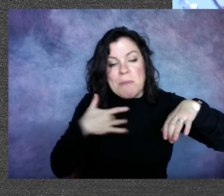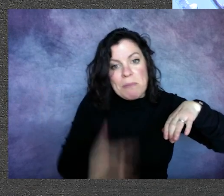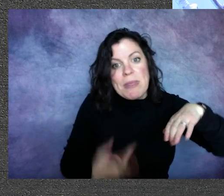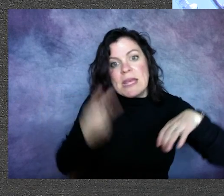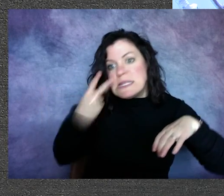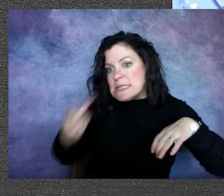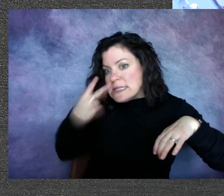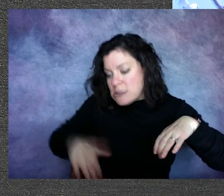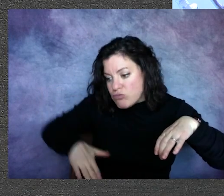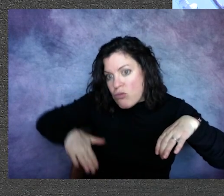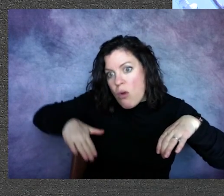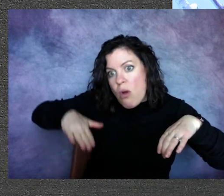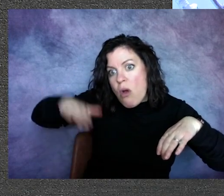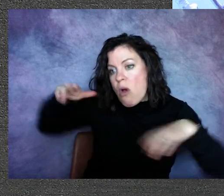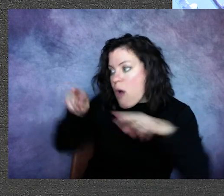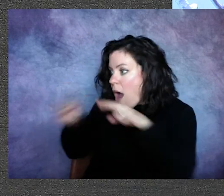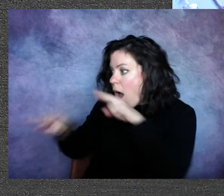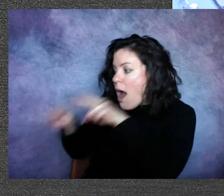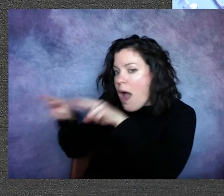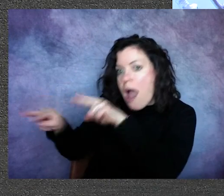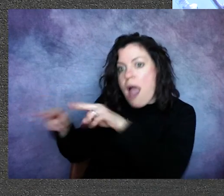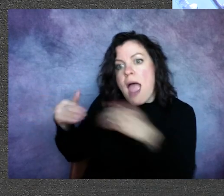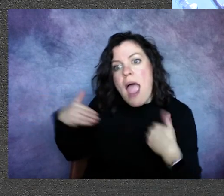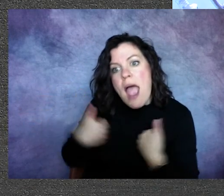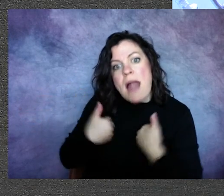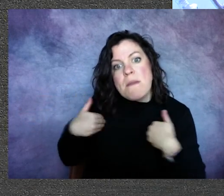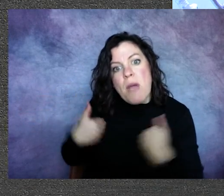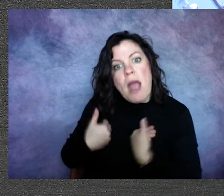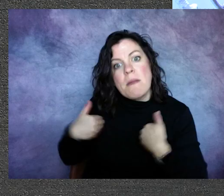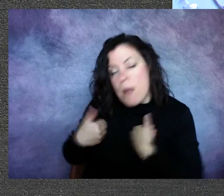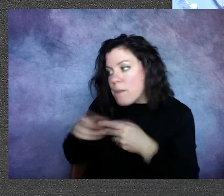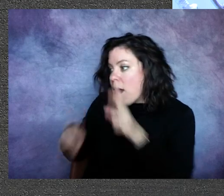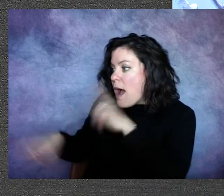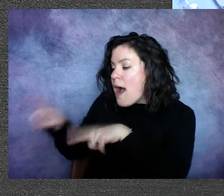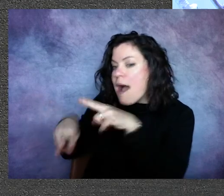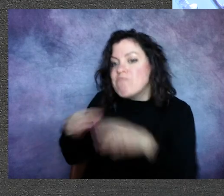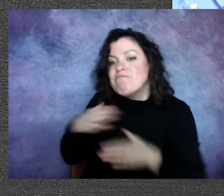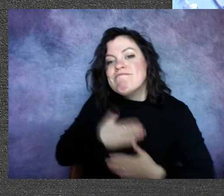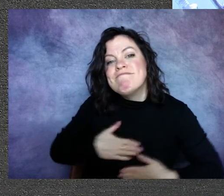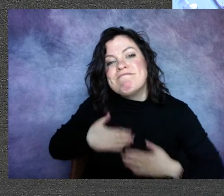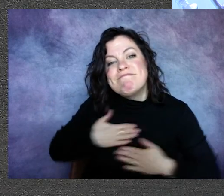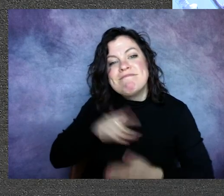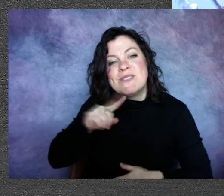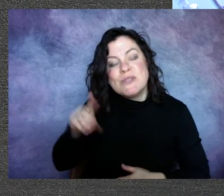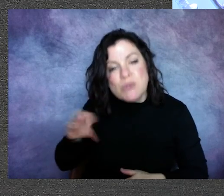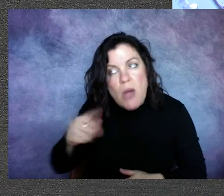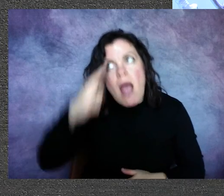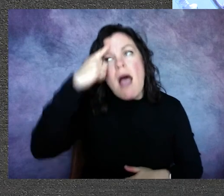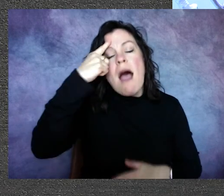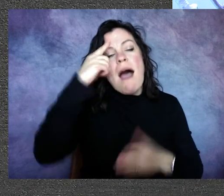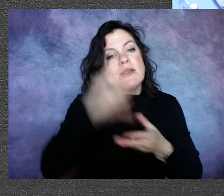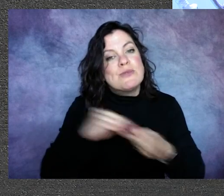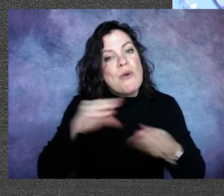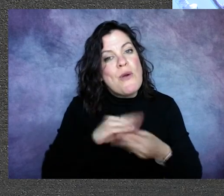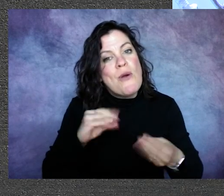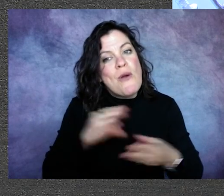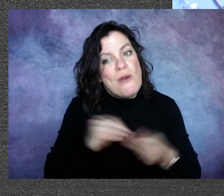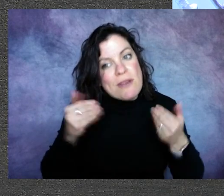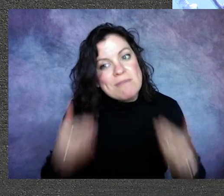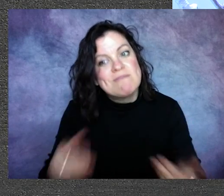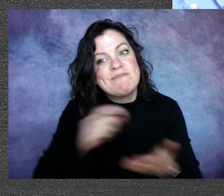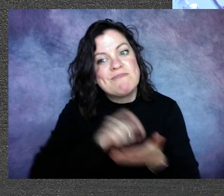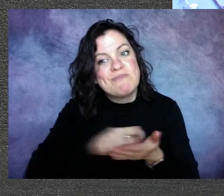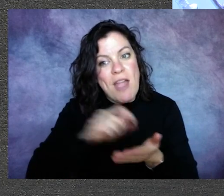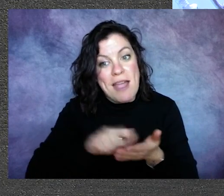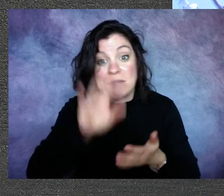animals. And it just so happens that that's where he came up with the idea for George. Now, I have